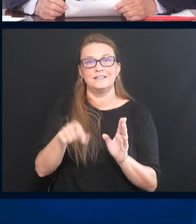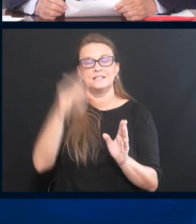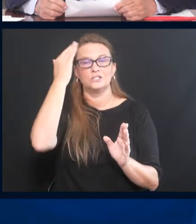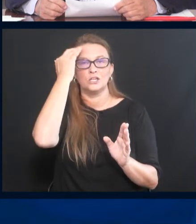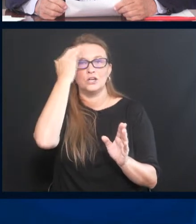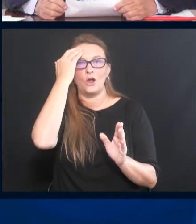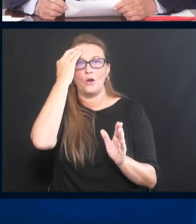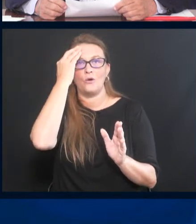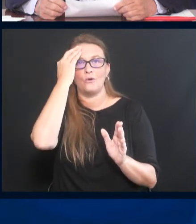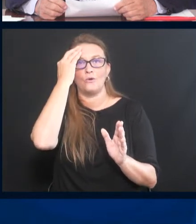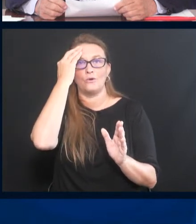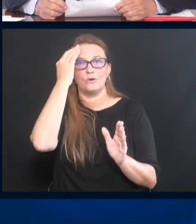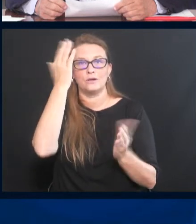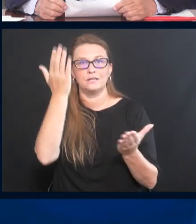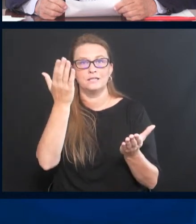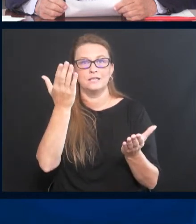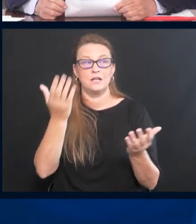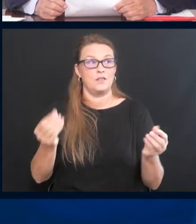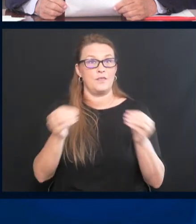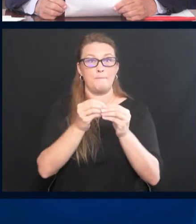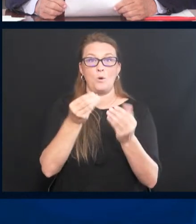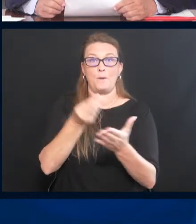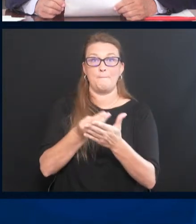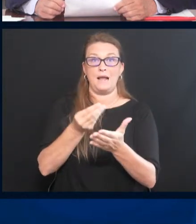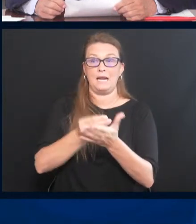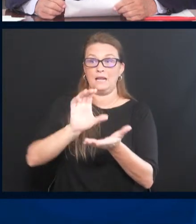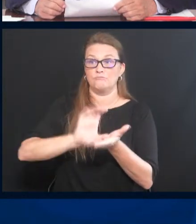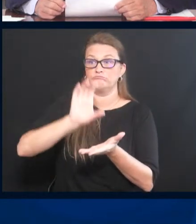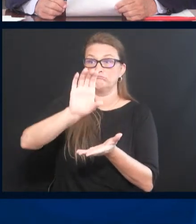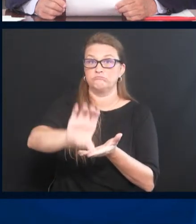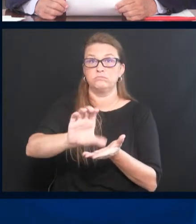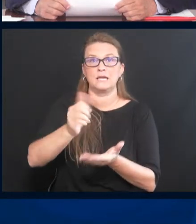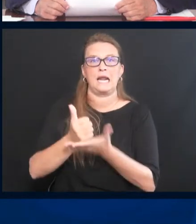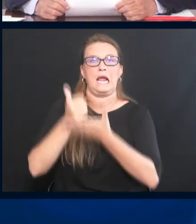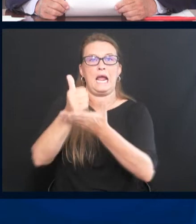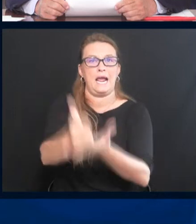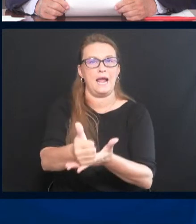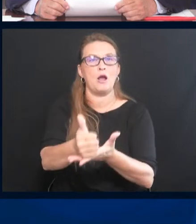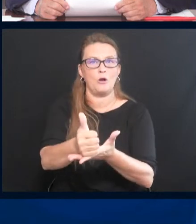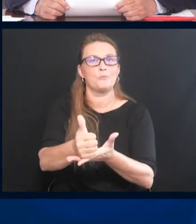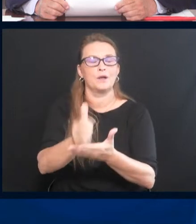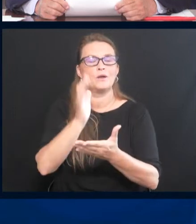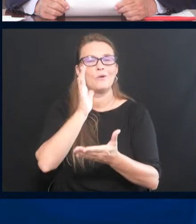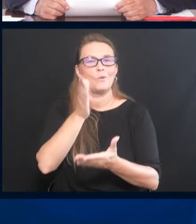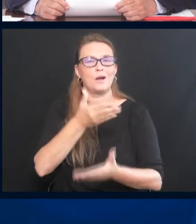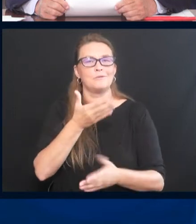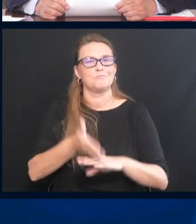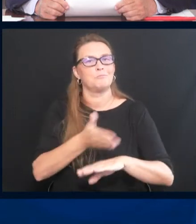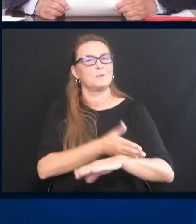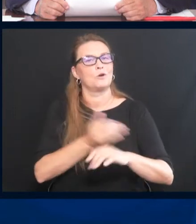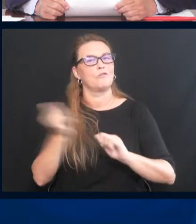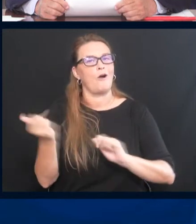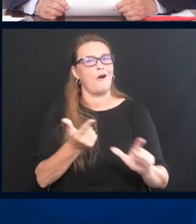know that the more dollars we can put out and put to work on a multiplier effect, the better off we'll all be.